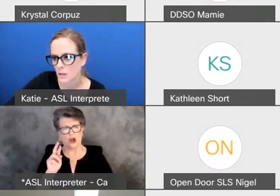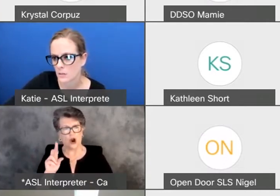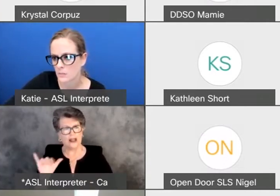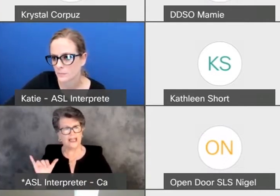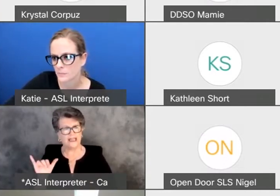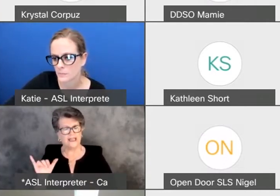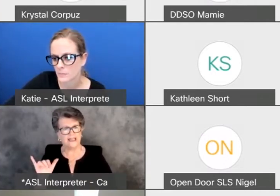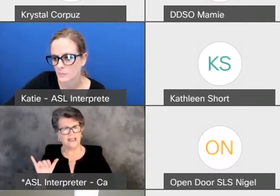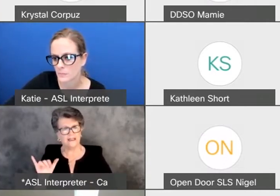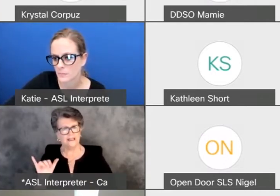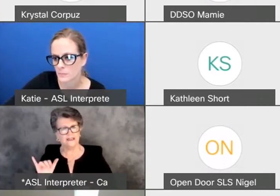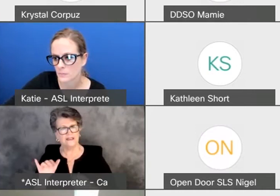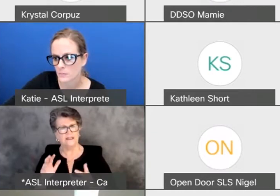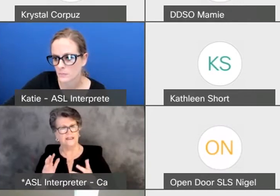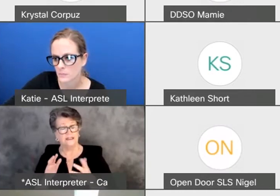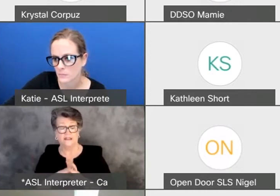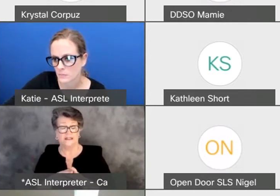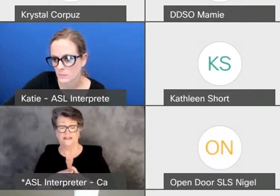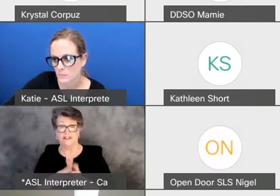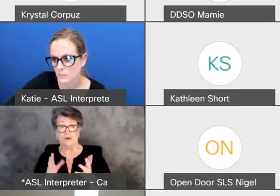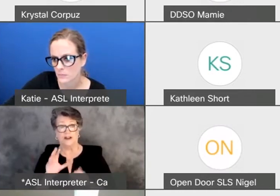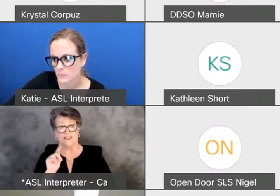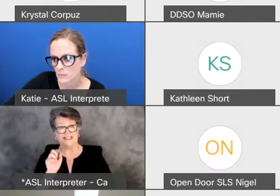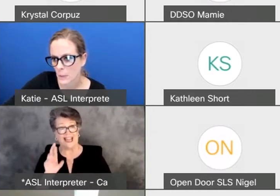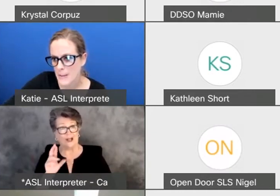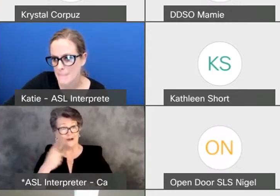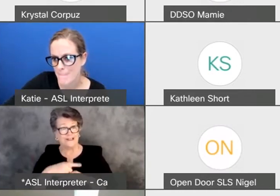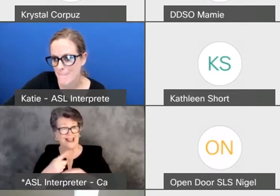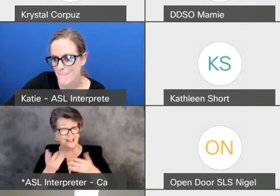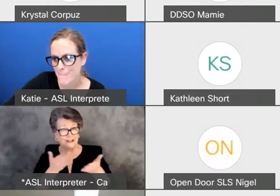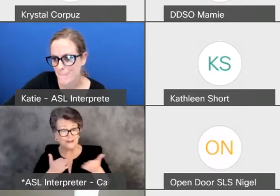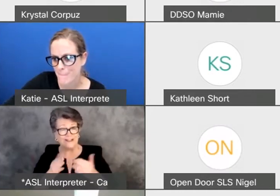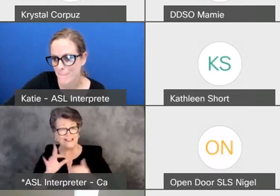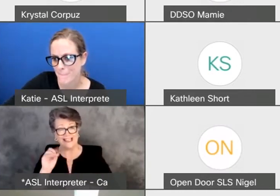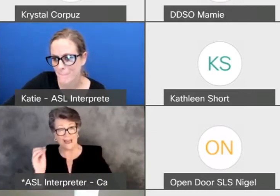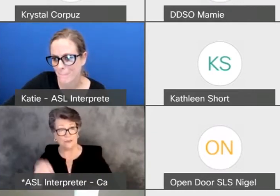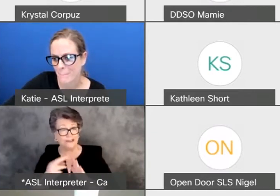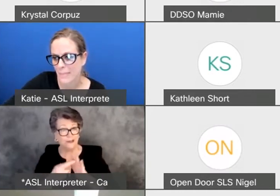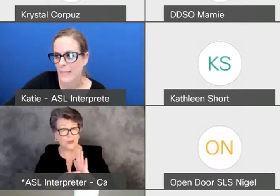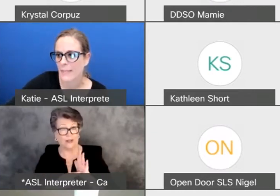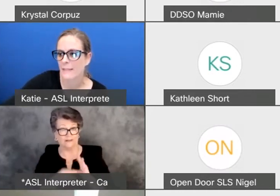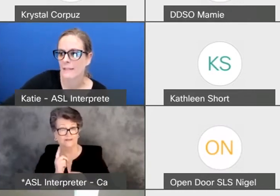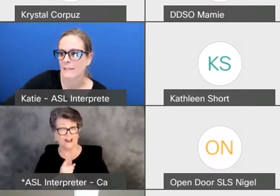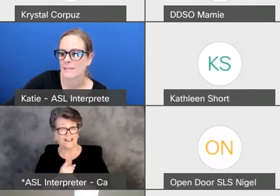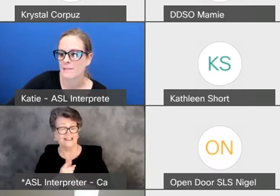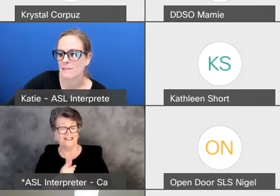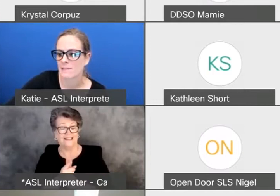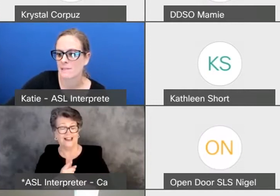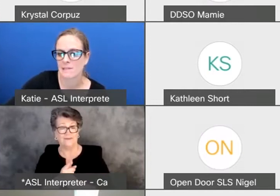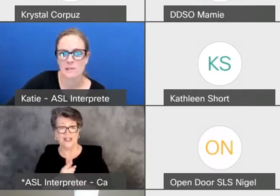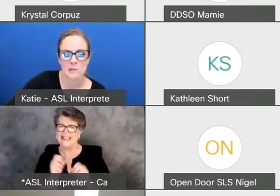the thoughts, you know, we have so much of the tailored day services and the 80% rule, right? That was the idea before.